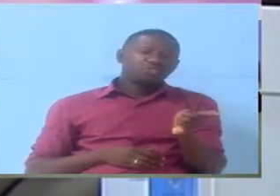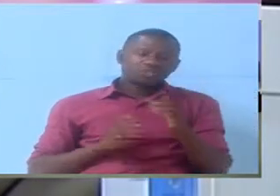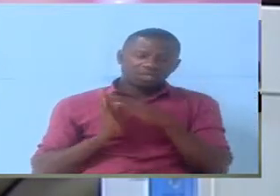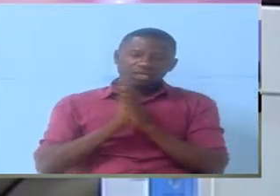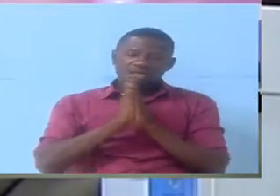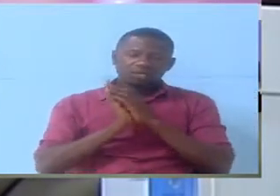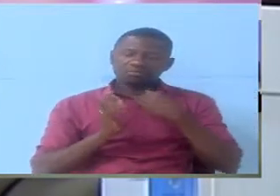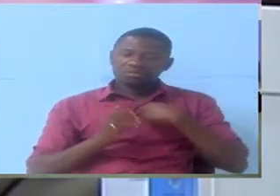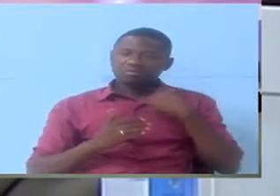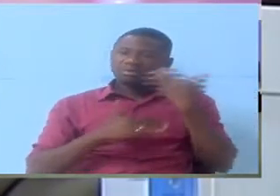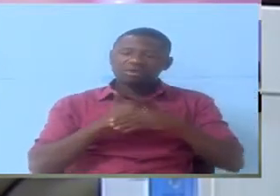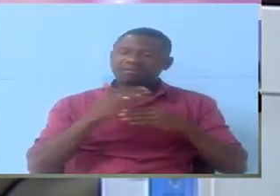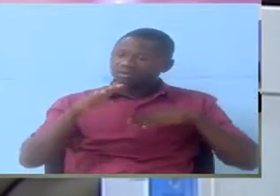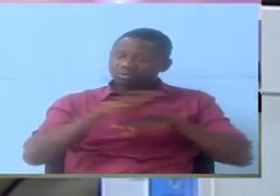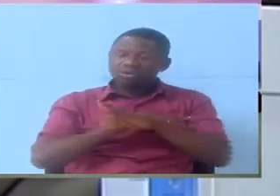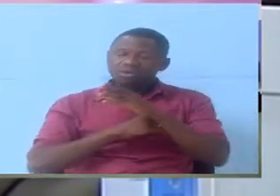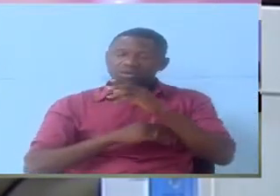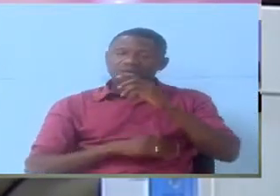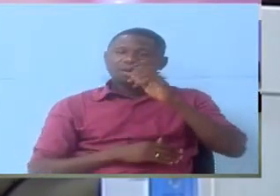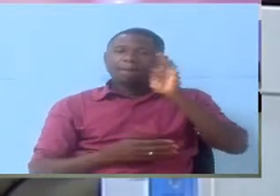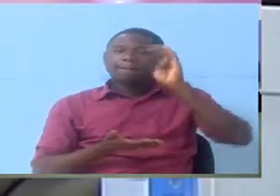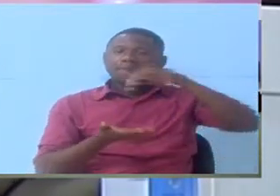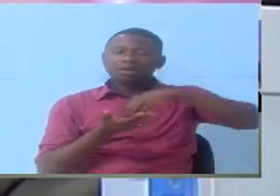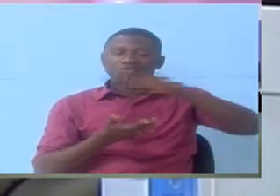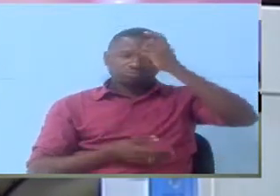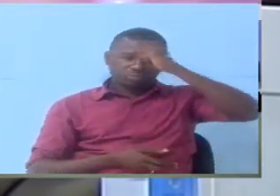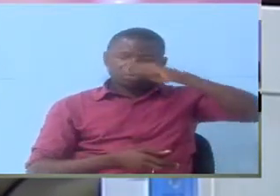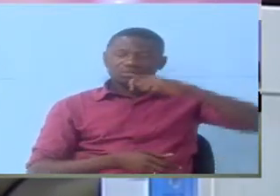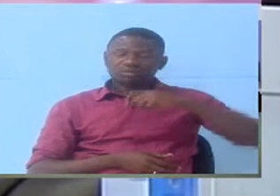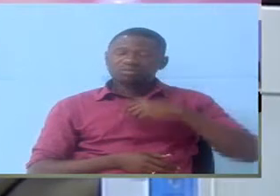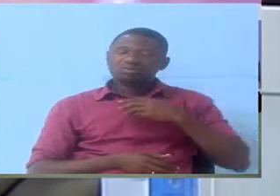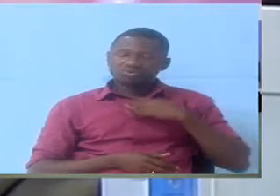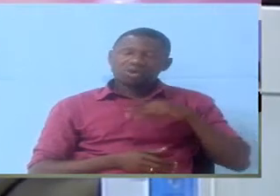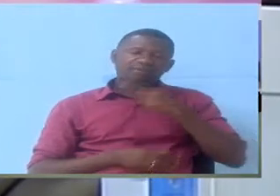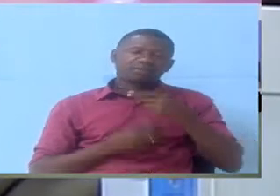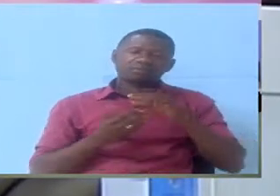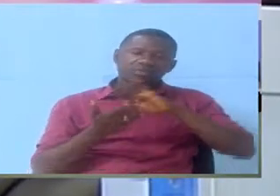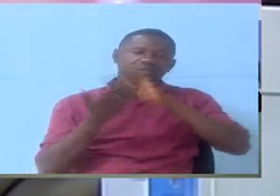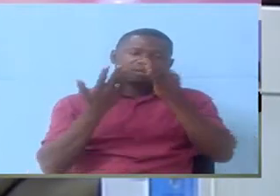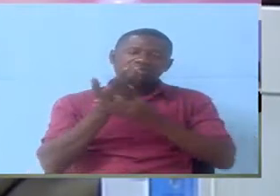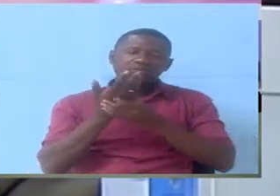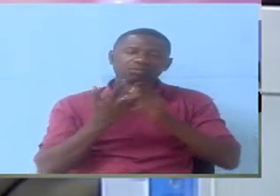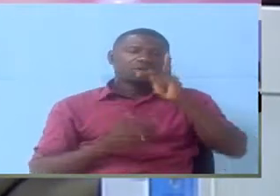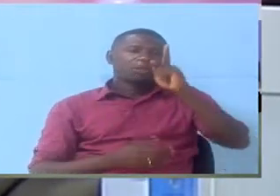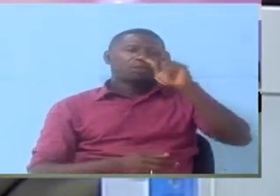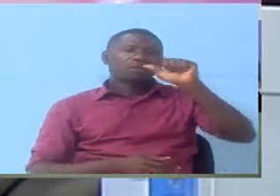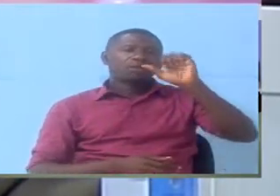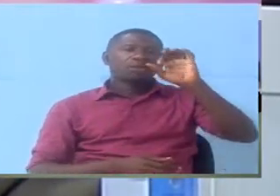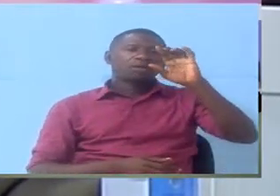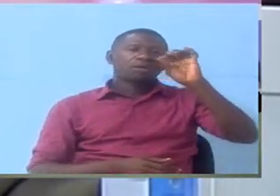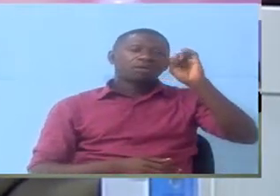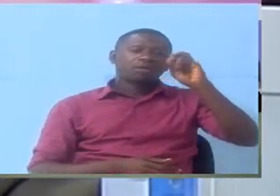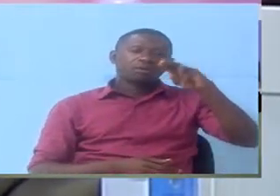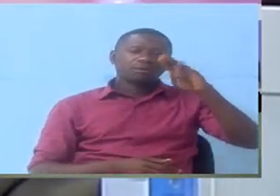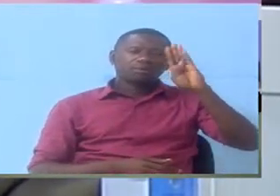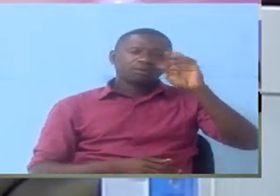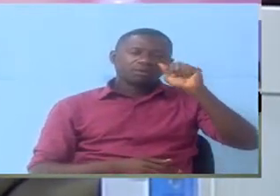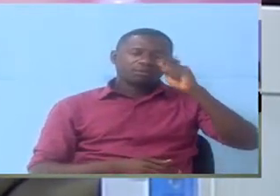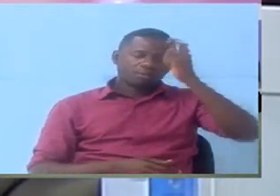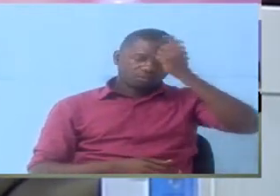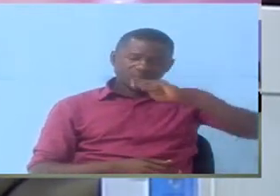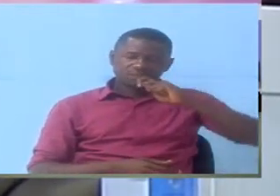me. I went to Kairaba Police and sat down there. I don't know what happened to those